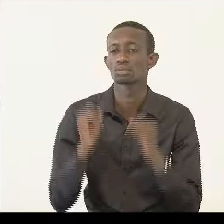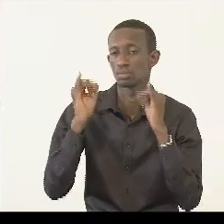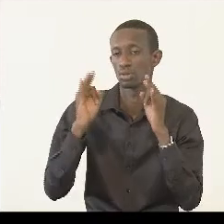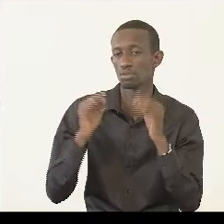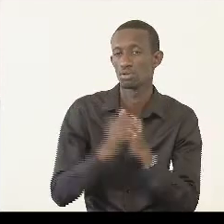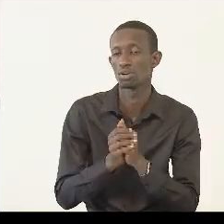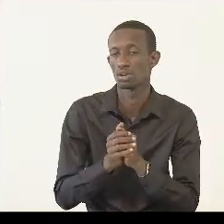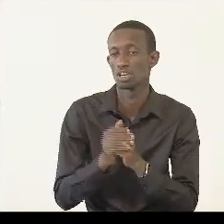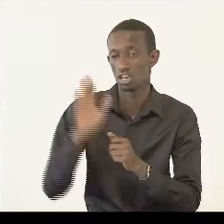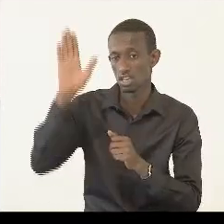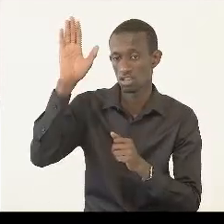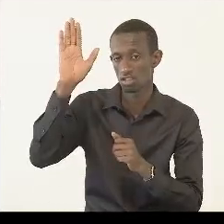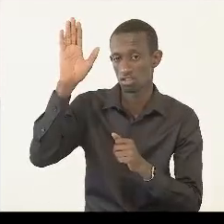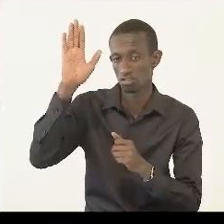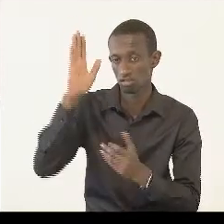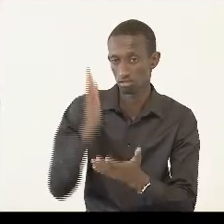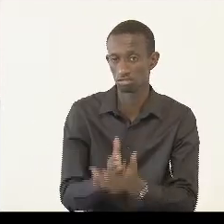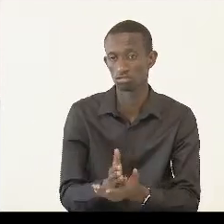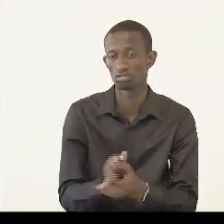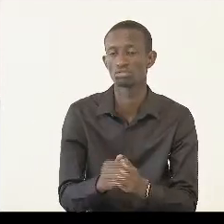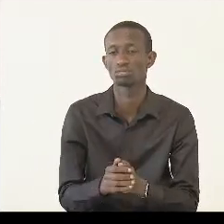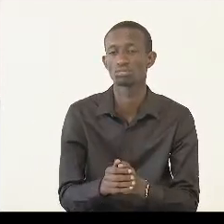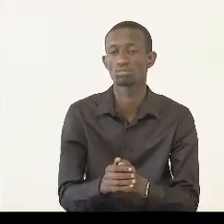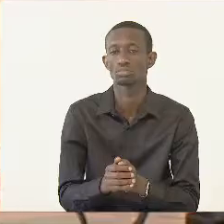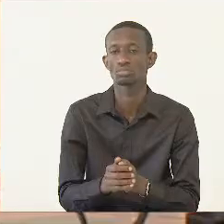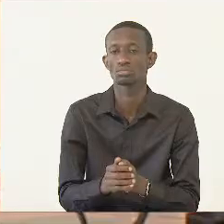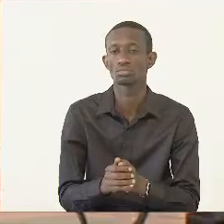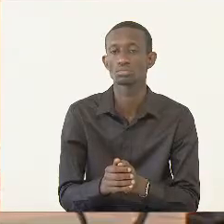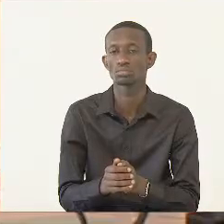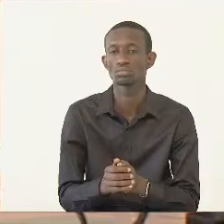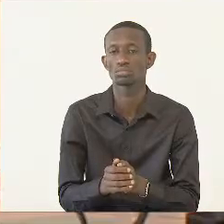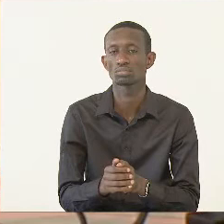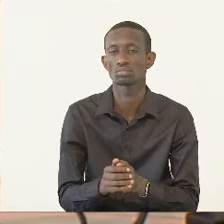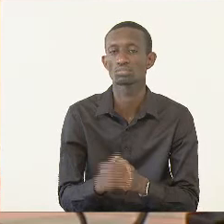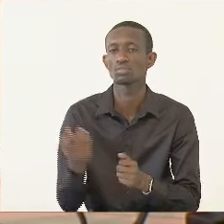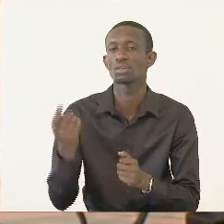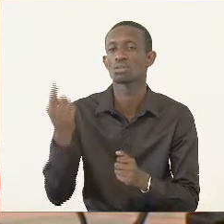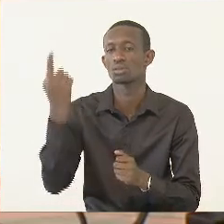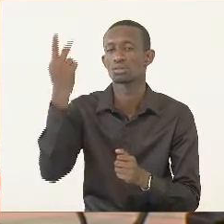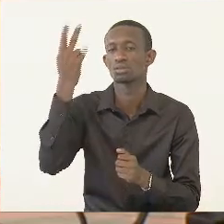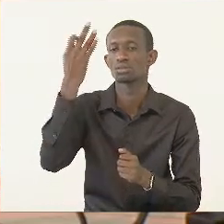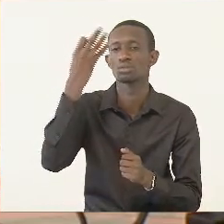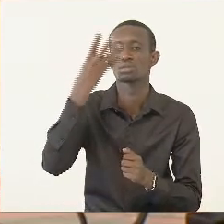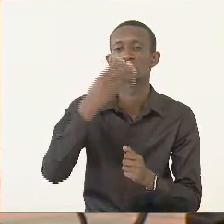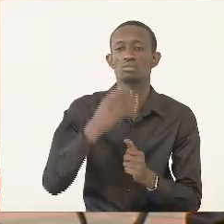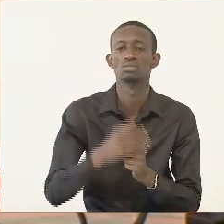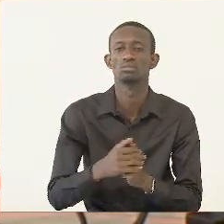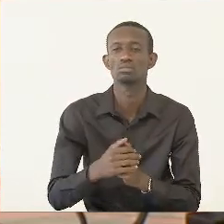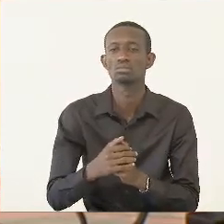my hand down, then that would mean that I'm actually having a 1, 2, 3, 4, 5. So you're